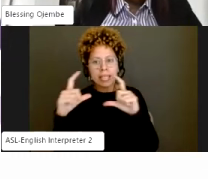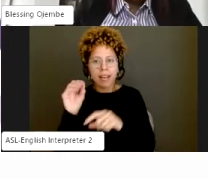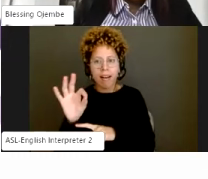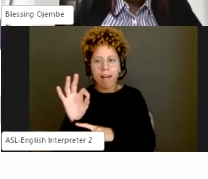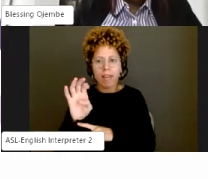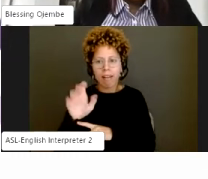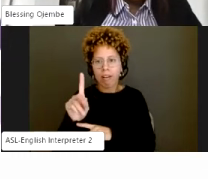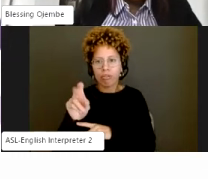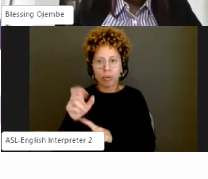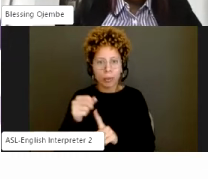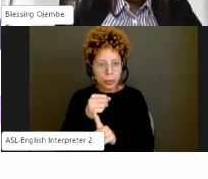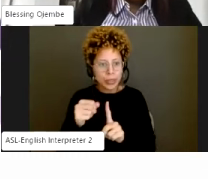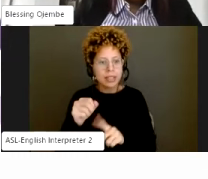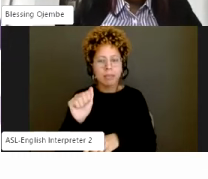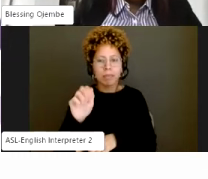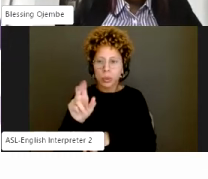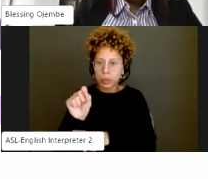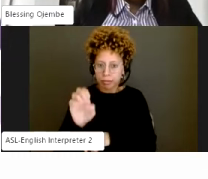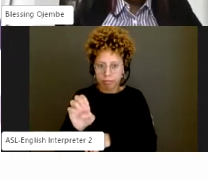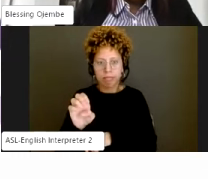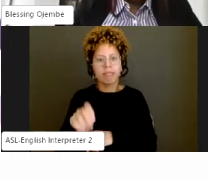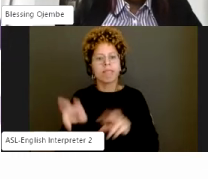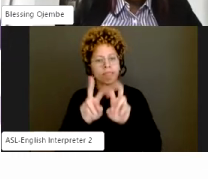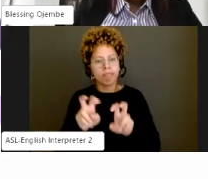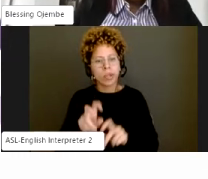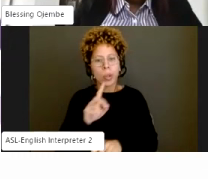into Loneliness, Mobility Challenges, Dementia,